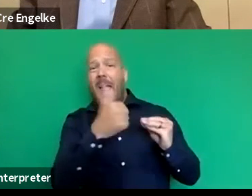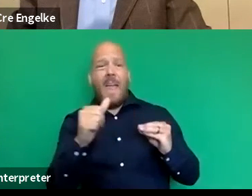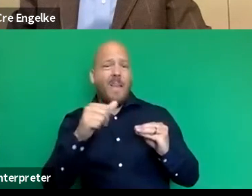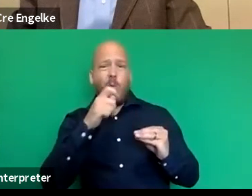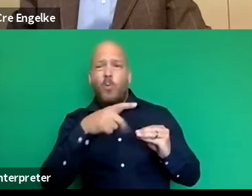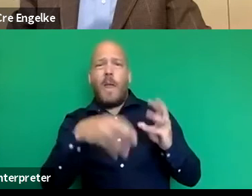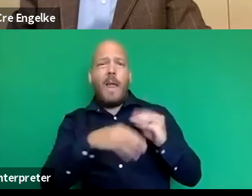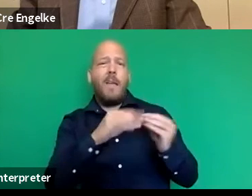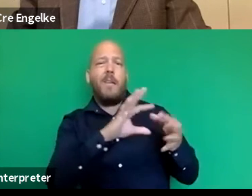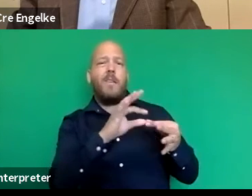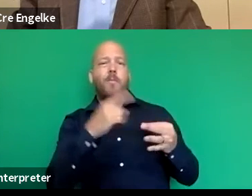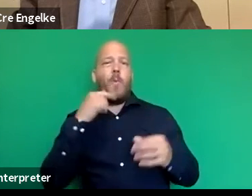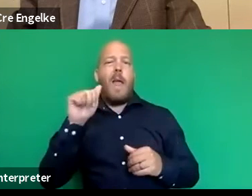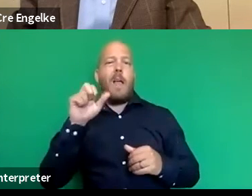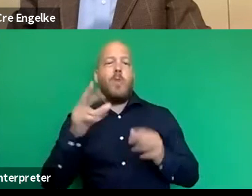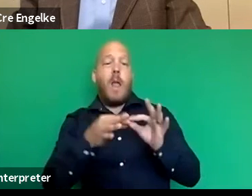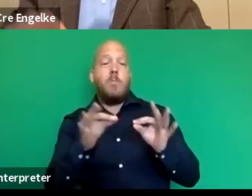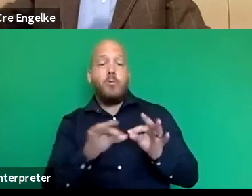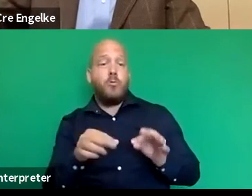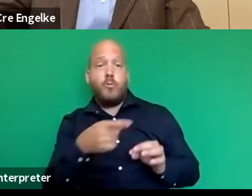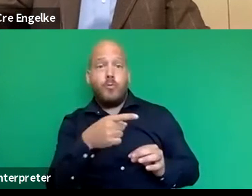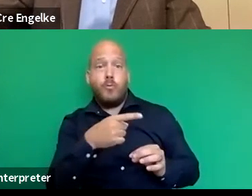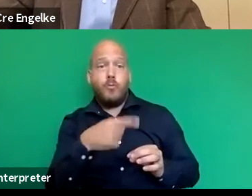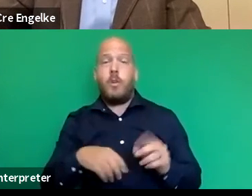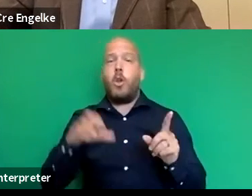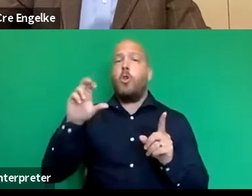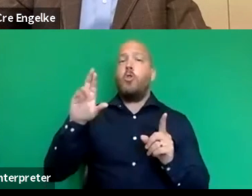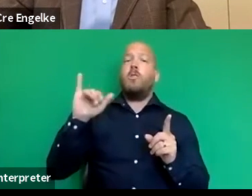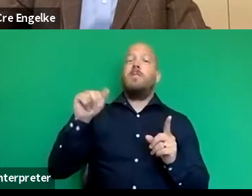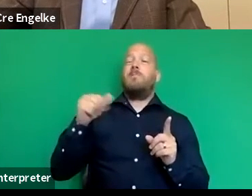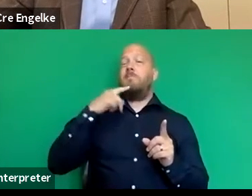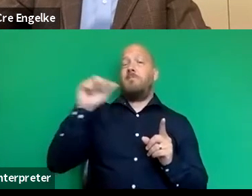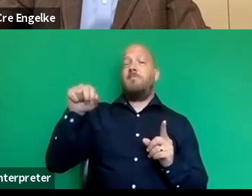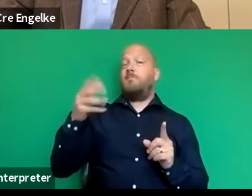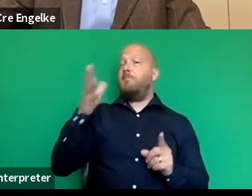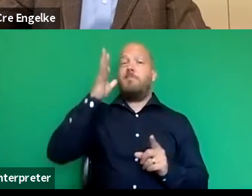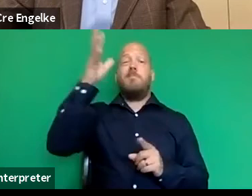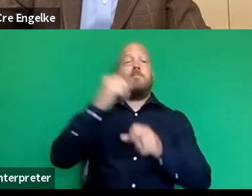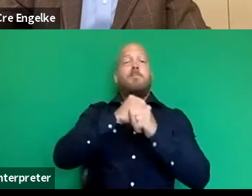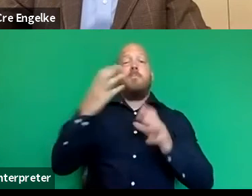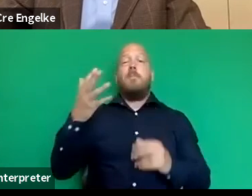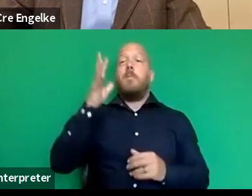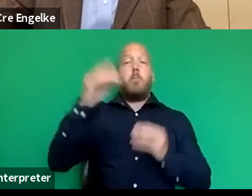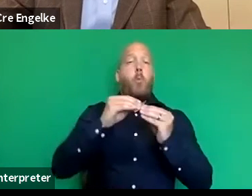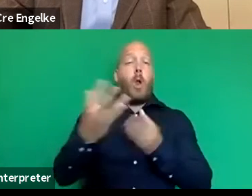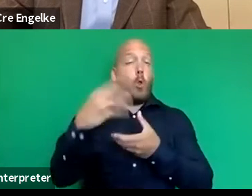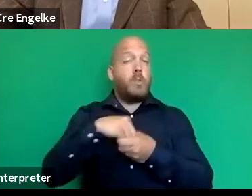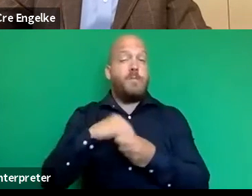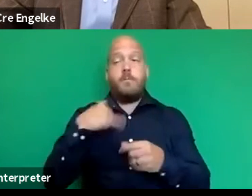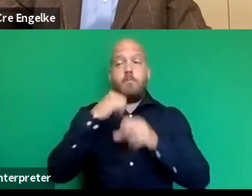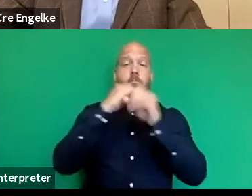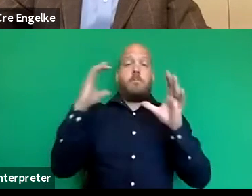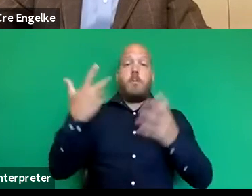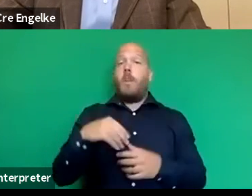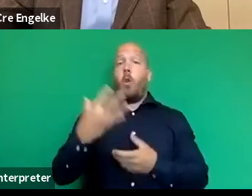I hope that the future holds more inclusivity for different speech patterns, people who have